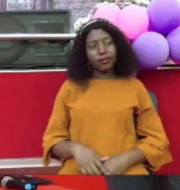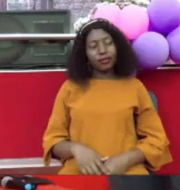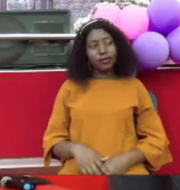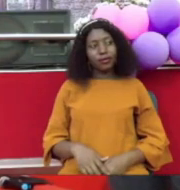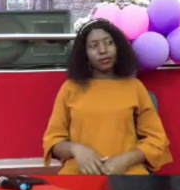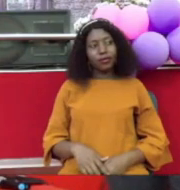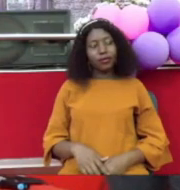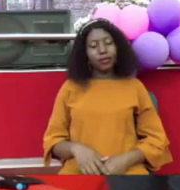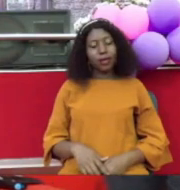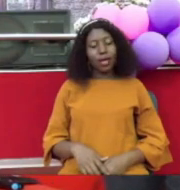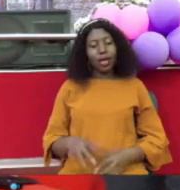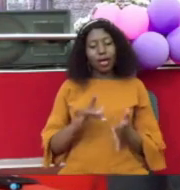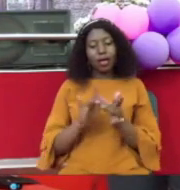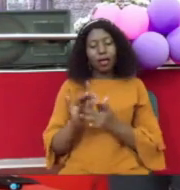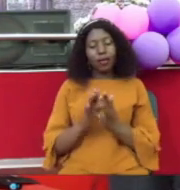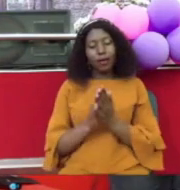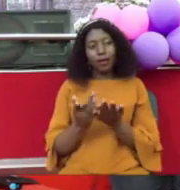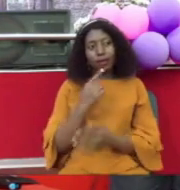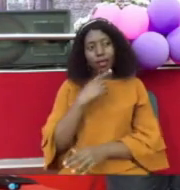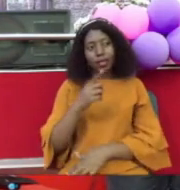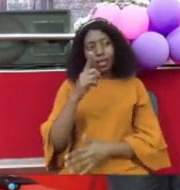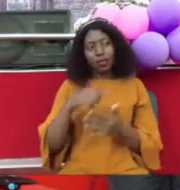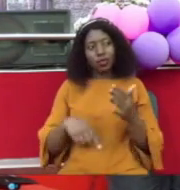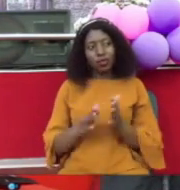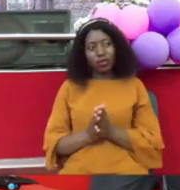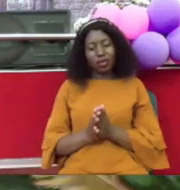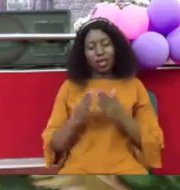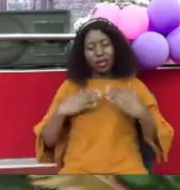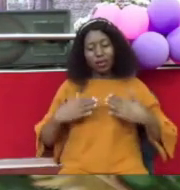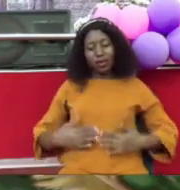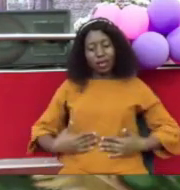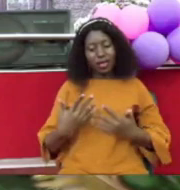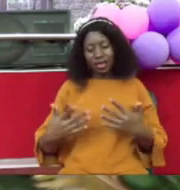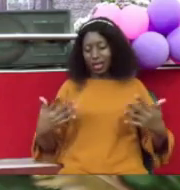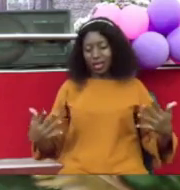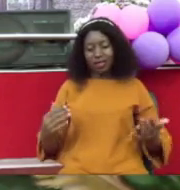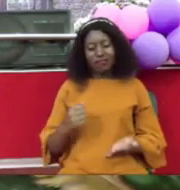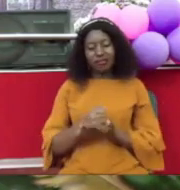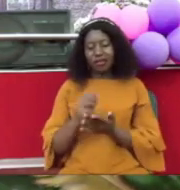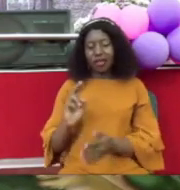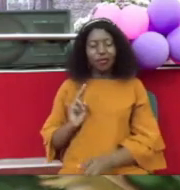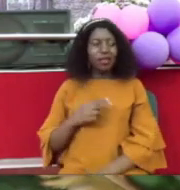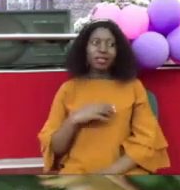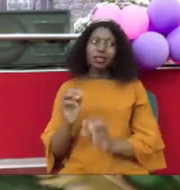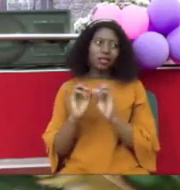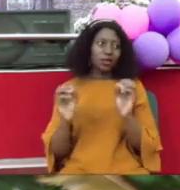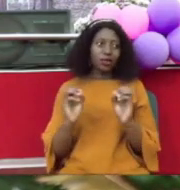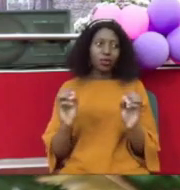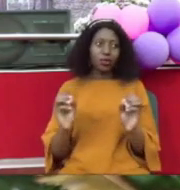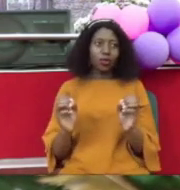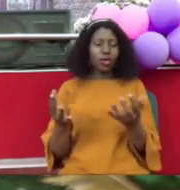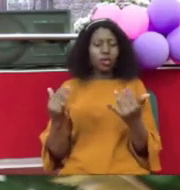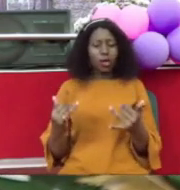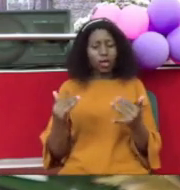And the Bible tells us those things will not help us. Biblia inatuambia mambo yale hayata tusaidia. So just look at